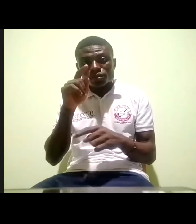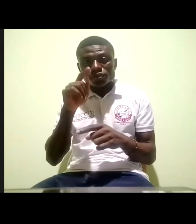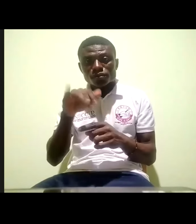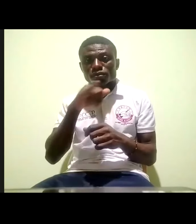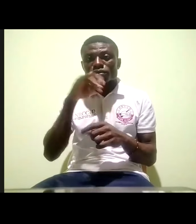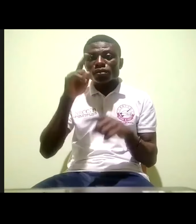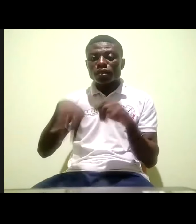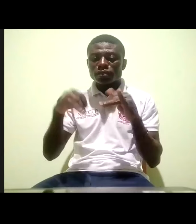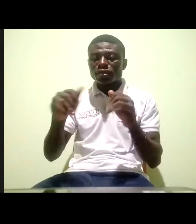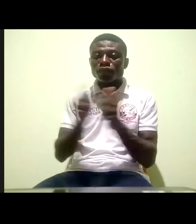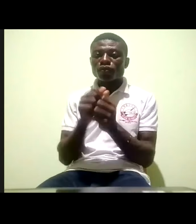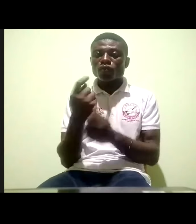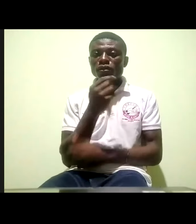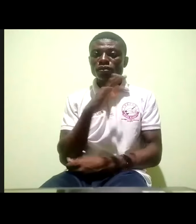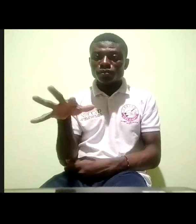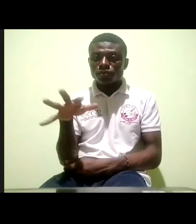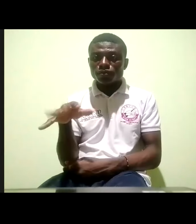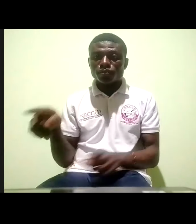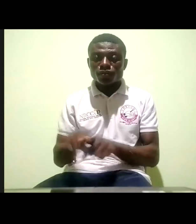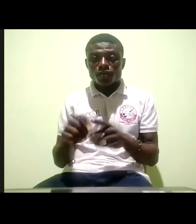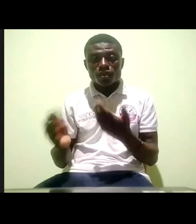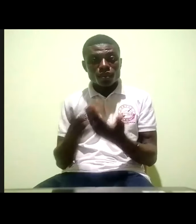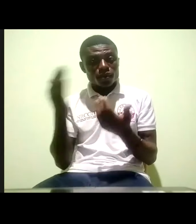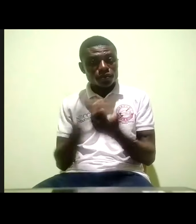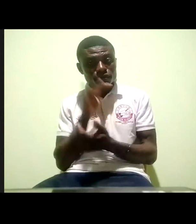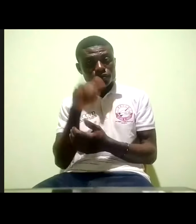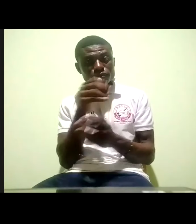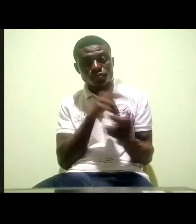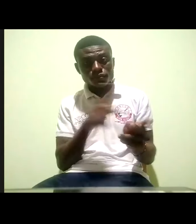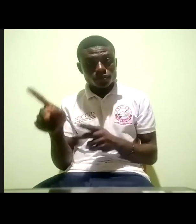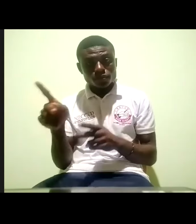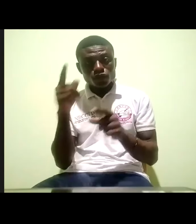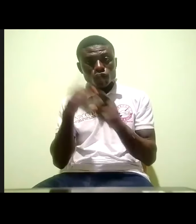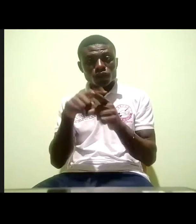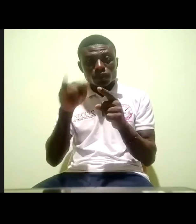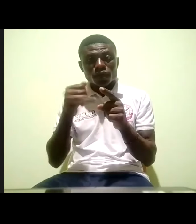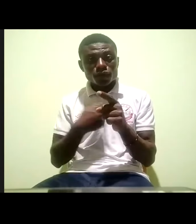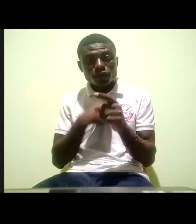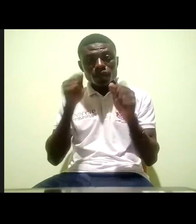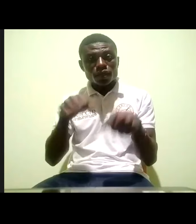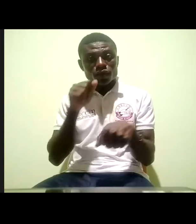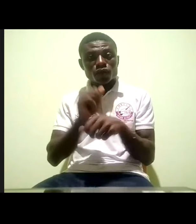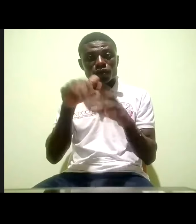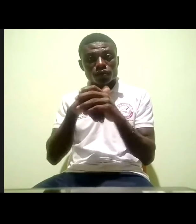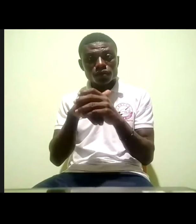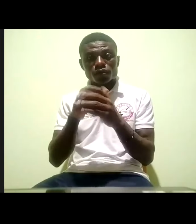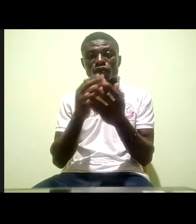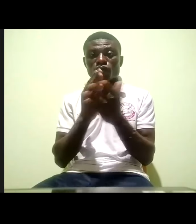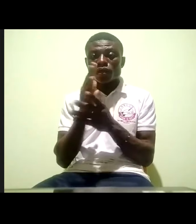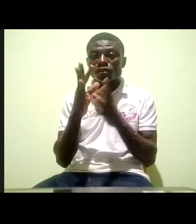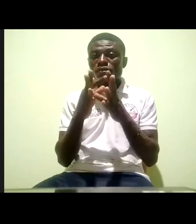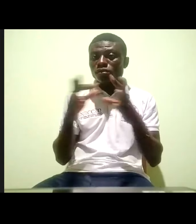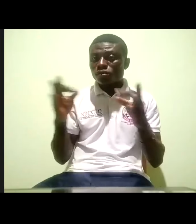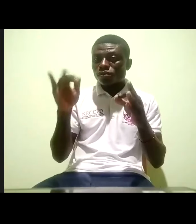spelling piece. And then ask them to arrange the words in creating the correct sentences. So there are variety